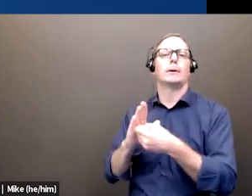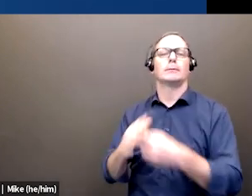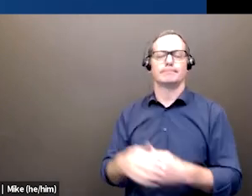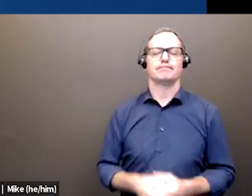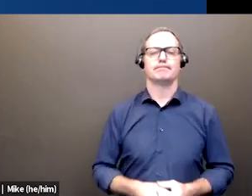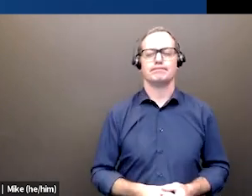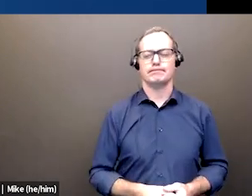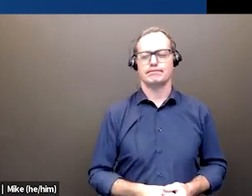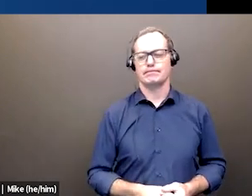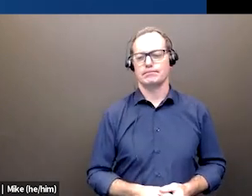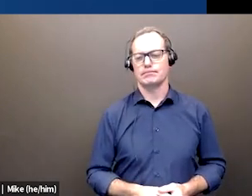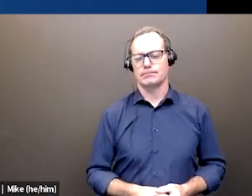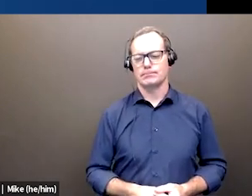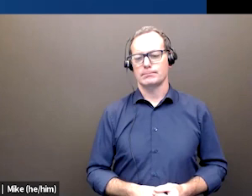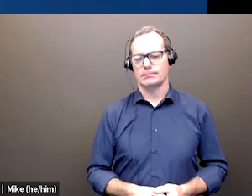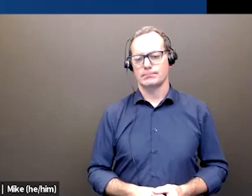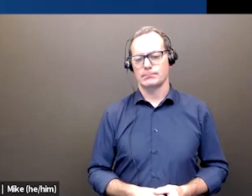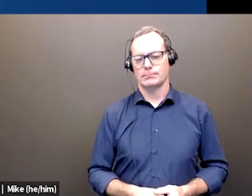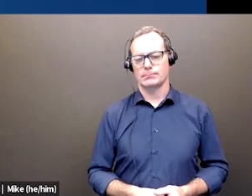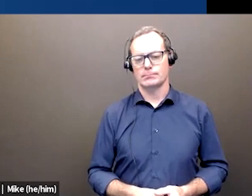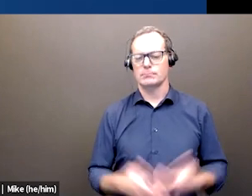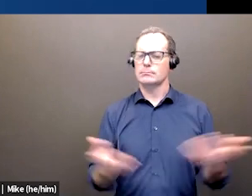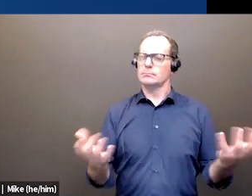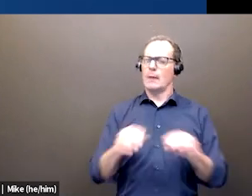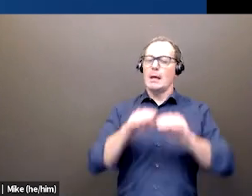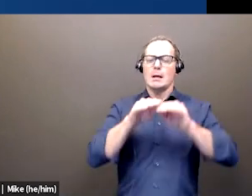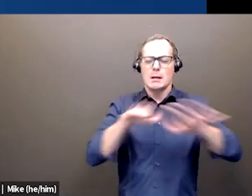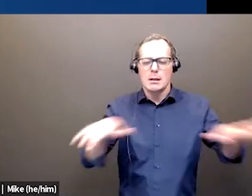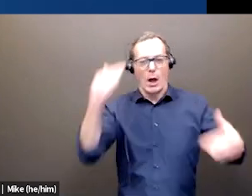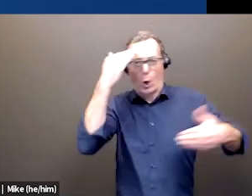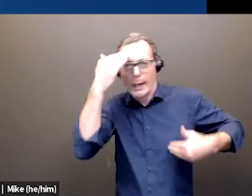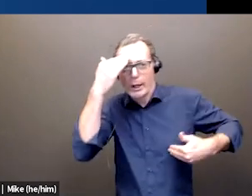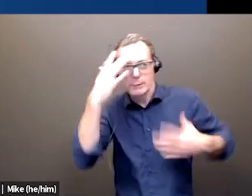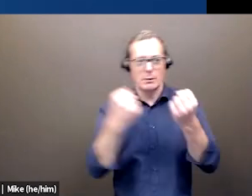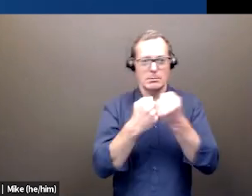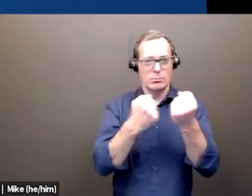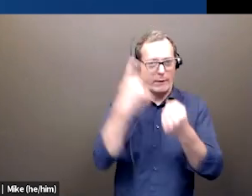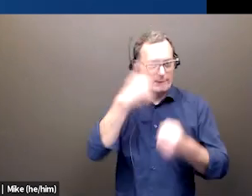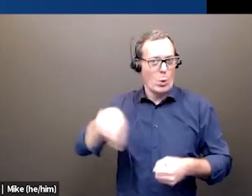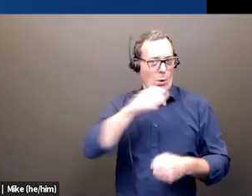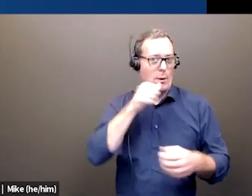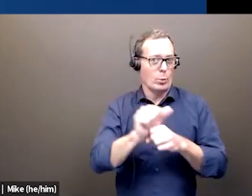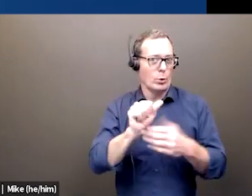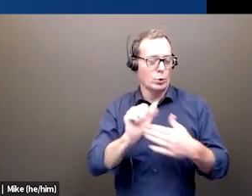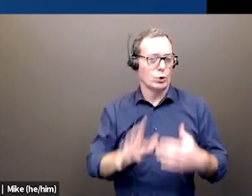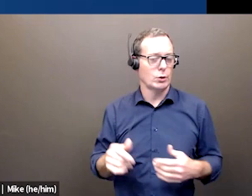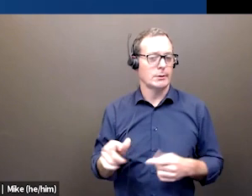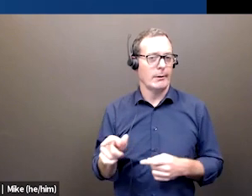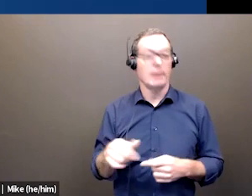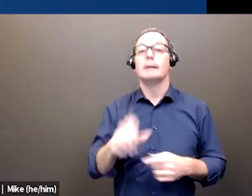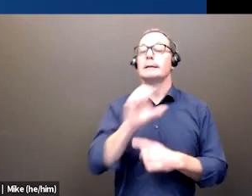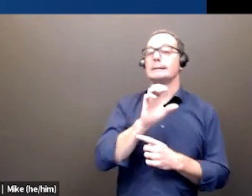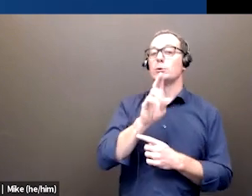To build awareness and support among postal workers for members who have children with disabilities, CUPW produced